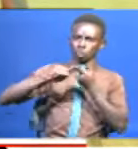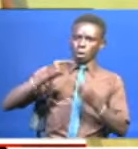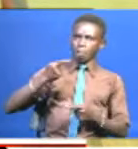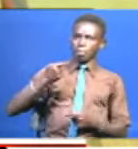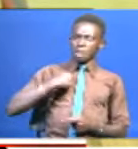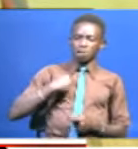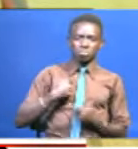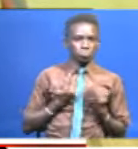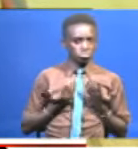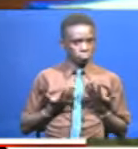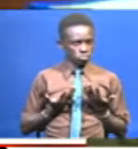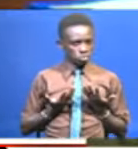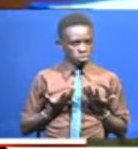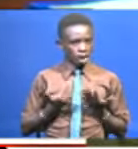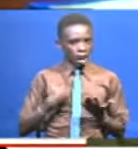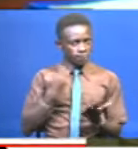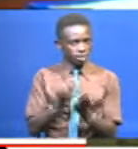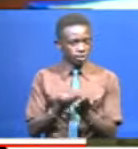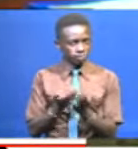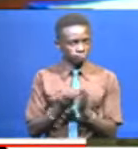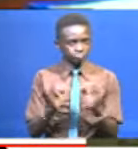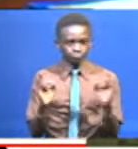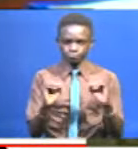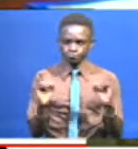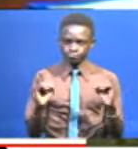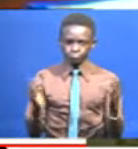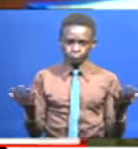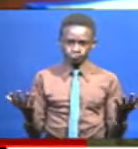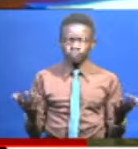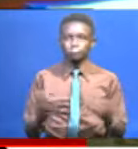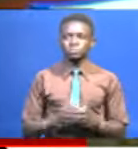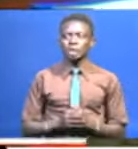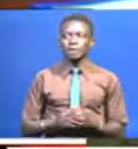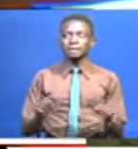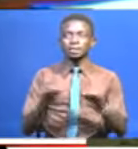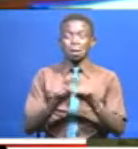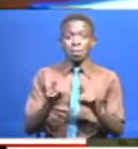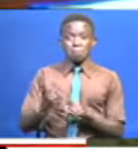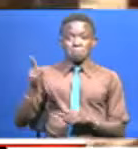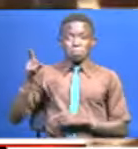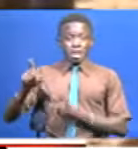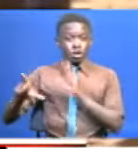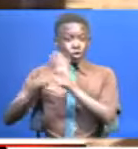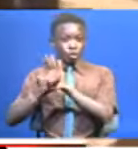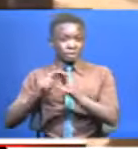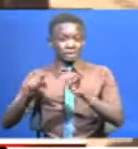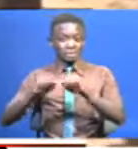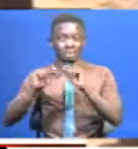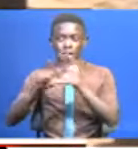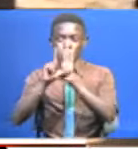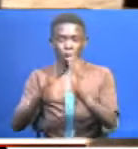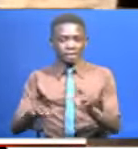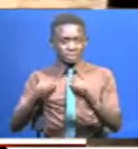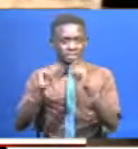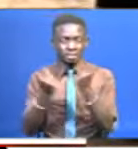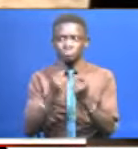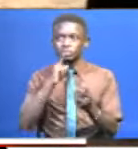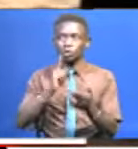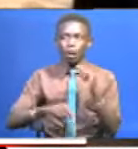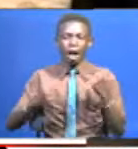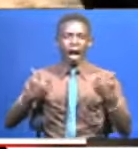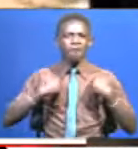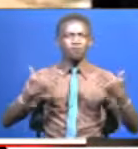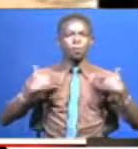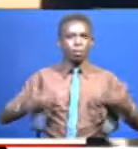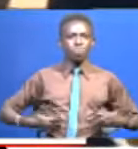but we don't have. The prosecution team argued that there could be a link in the bodies being exhumed from